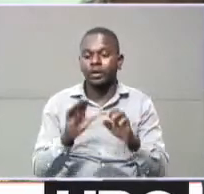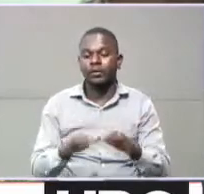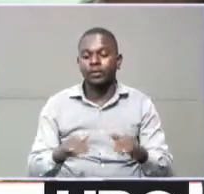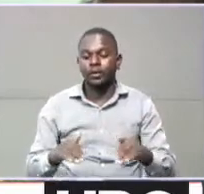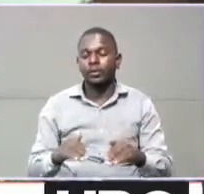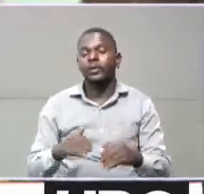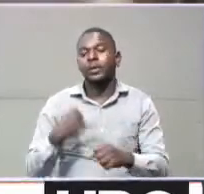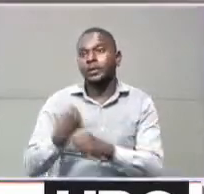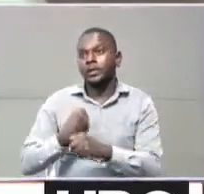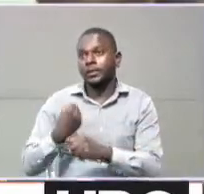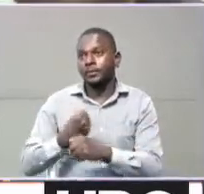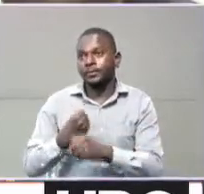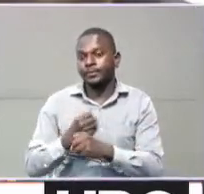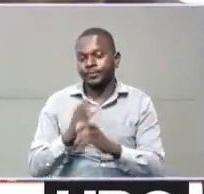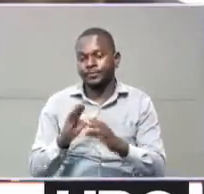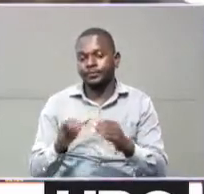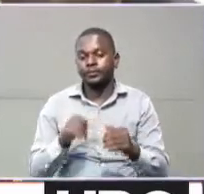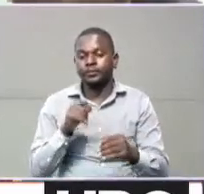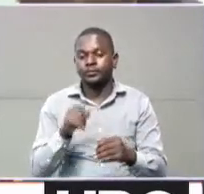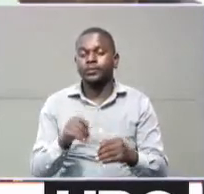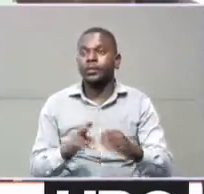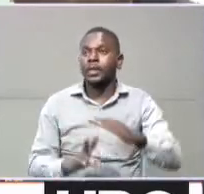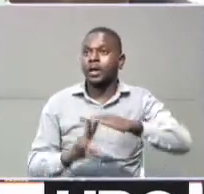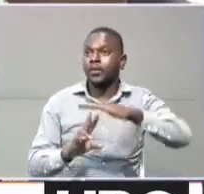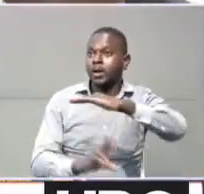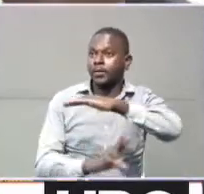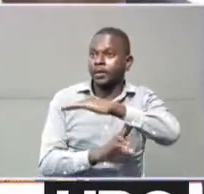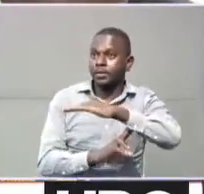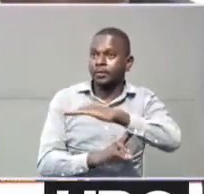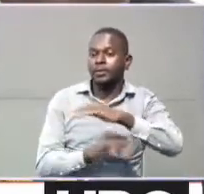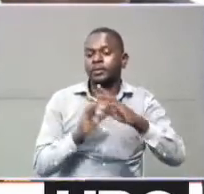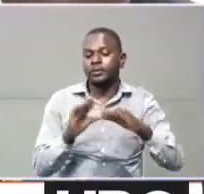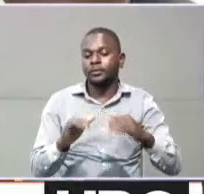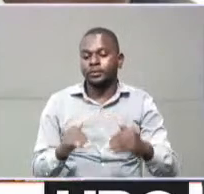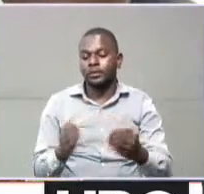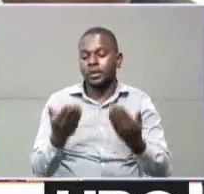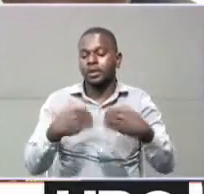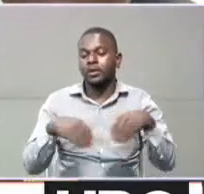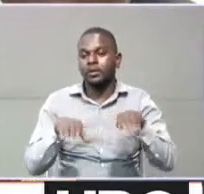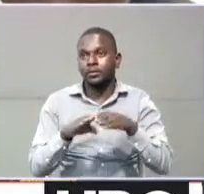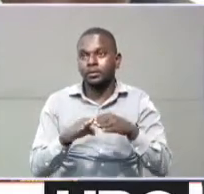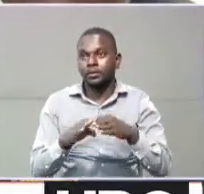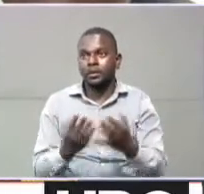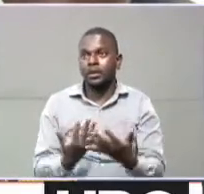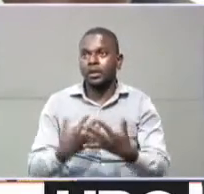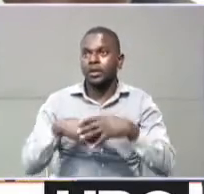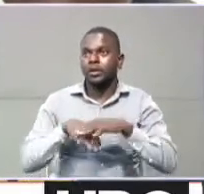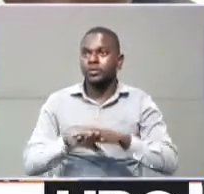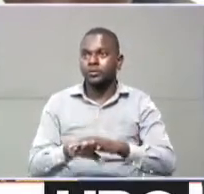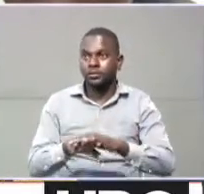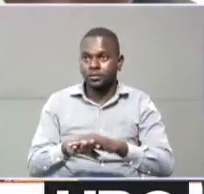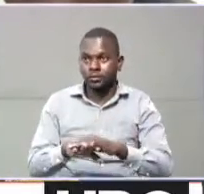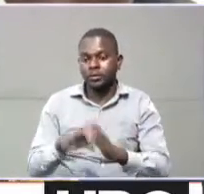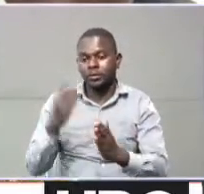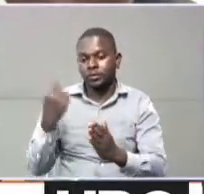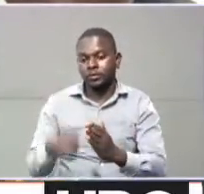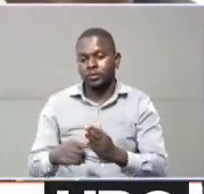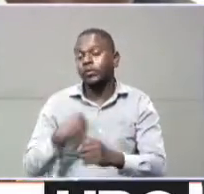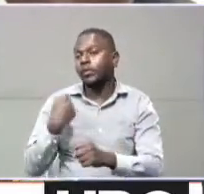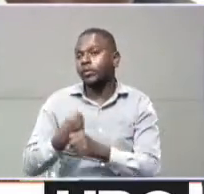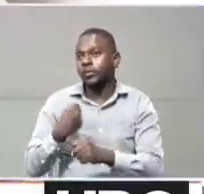these undertakings and the bridges was also agreed that it will be incorporated in what we are going to